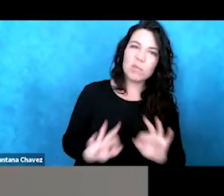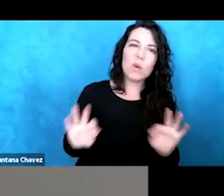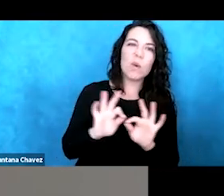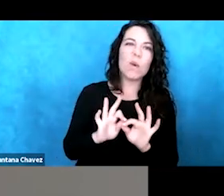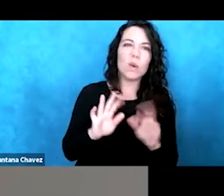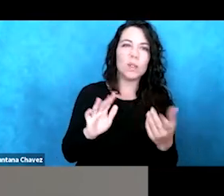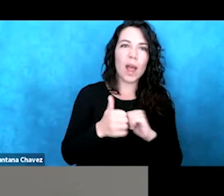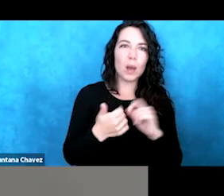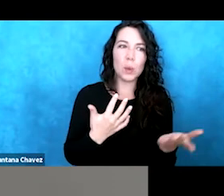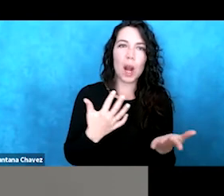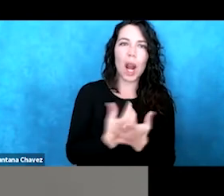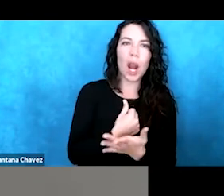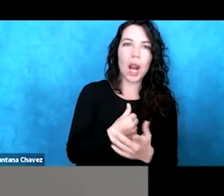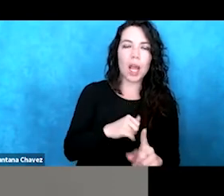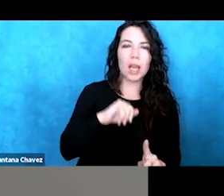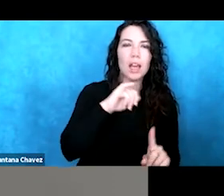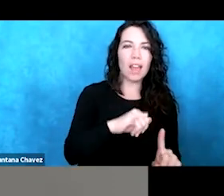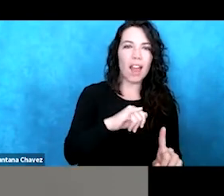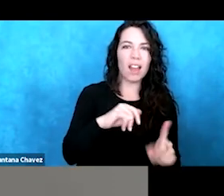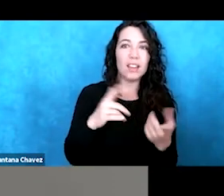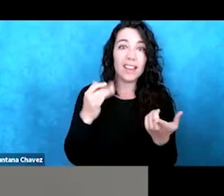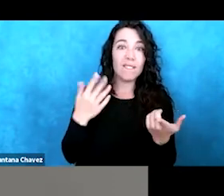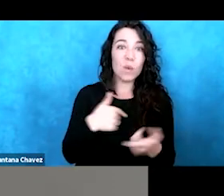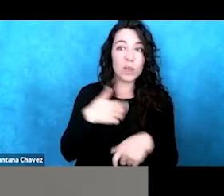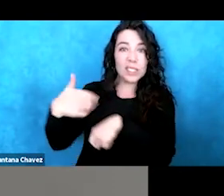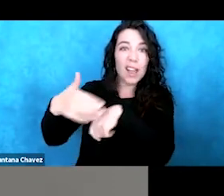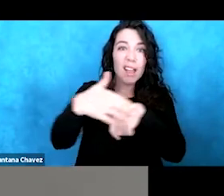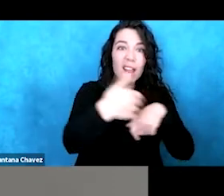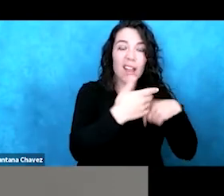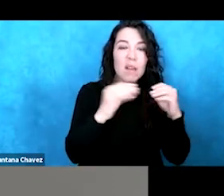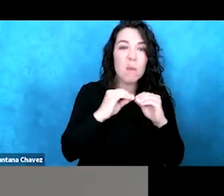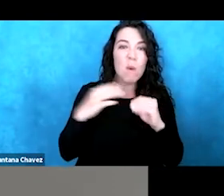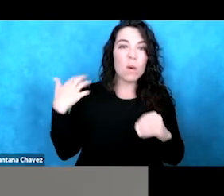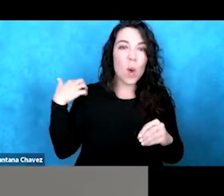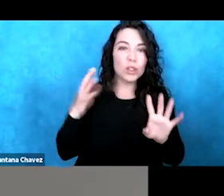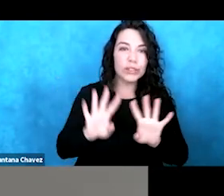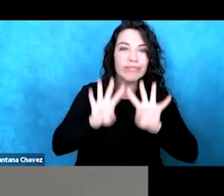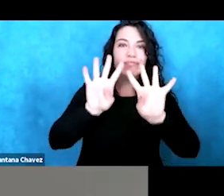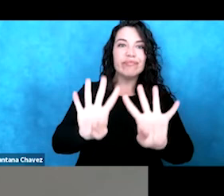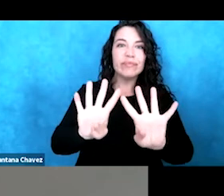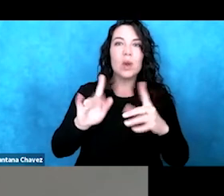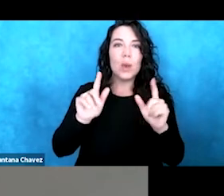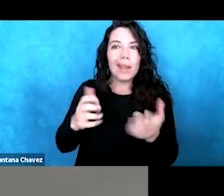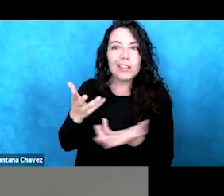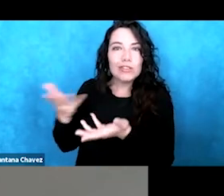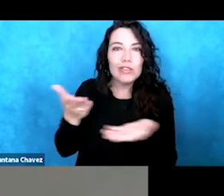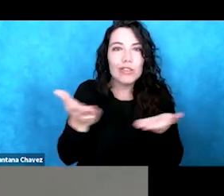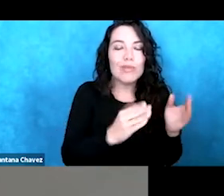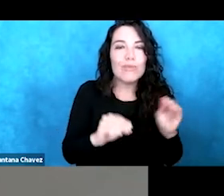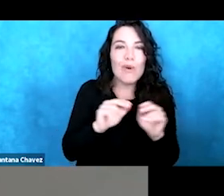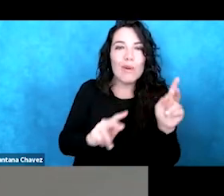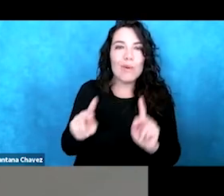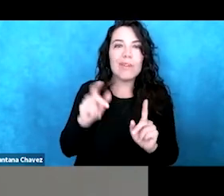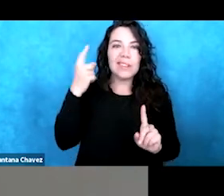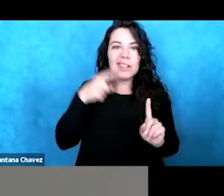optimize that? You know, we realized if we deployed more coaches, we could reach more people. We then quickly realized that if the coach is going to deliver an